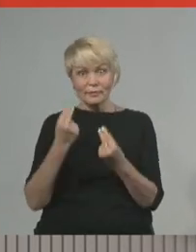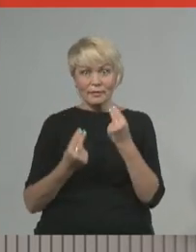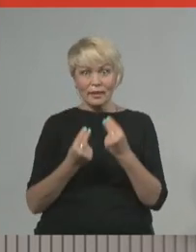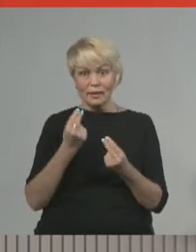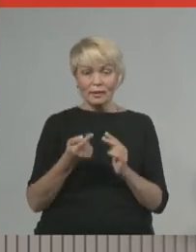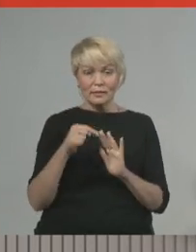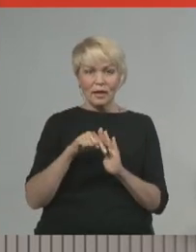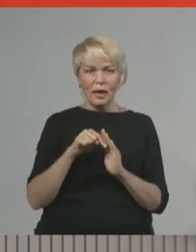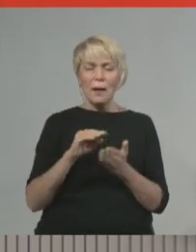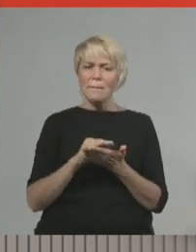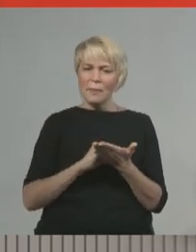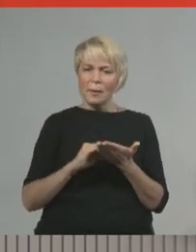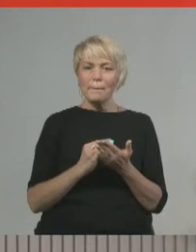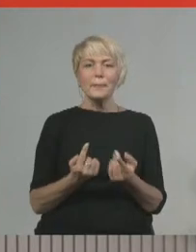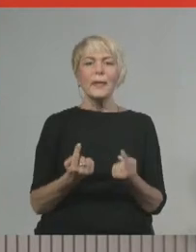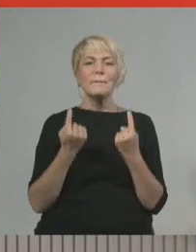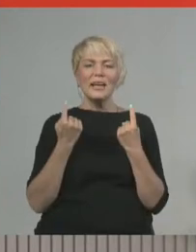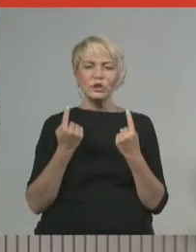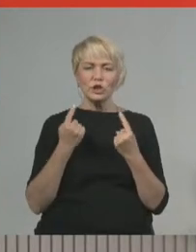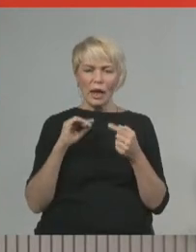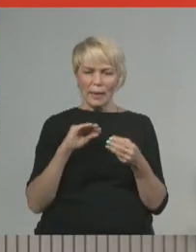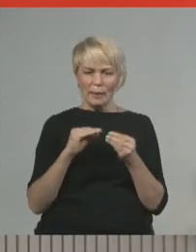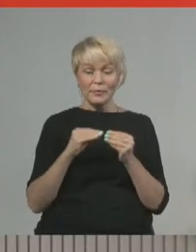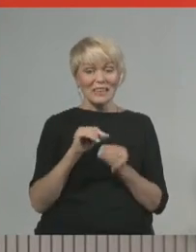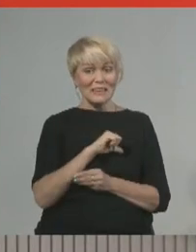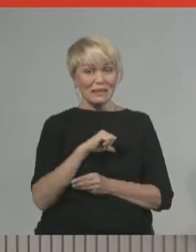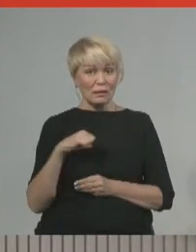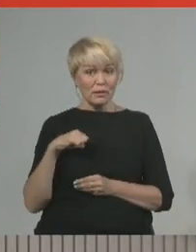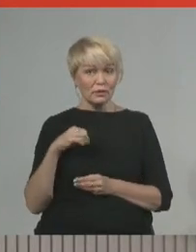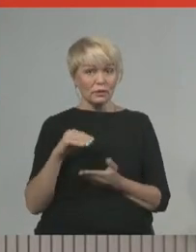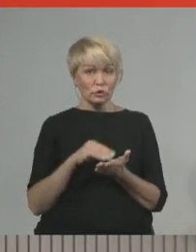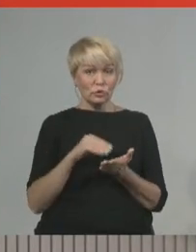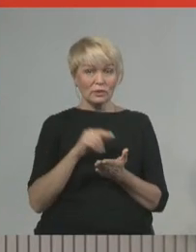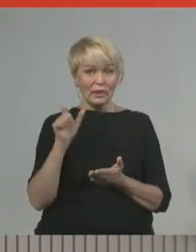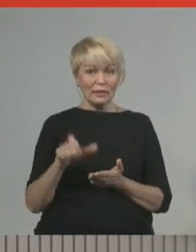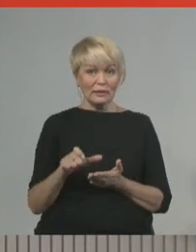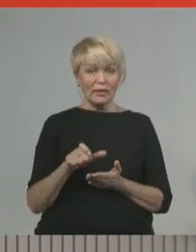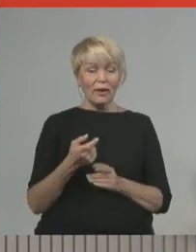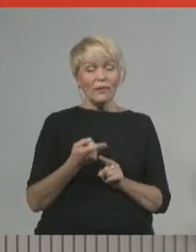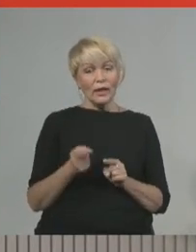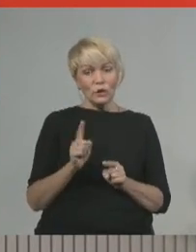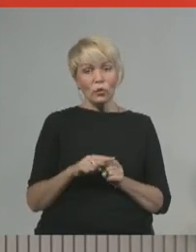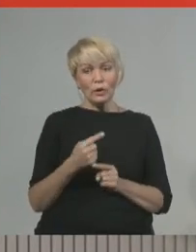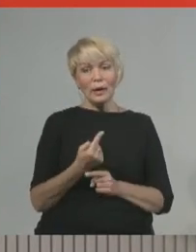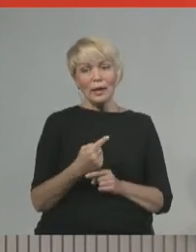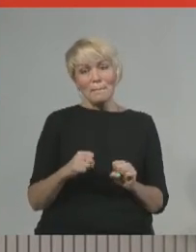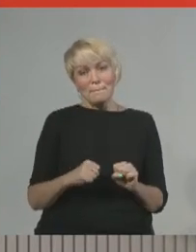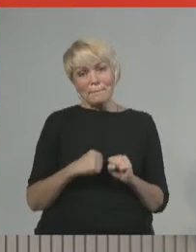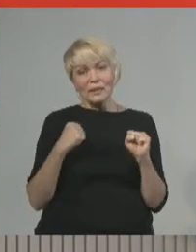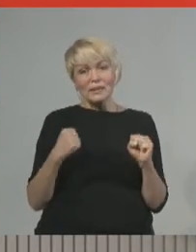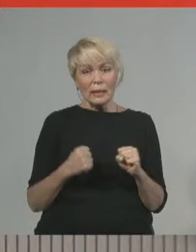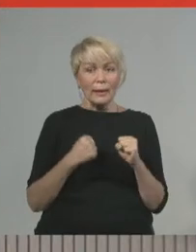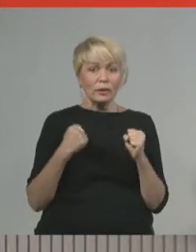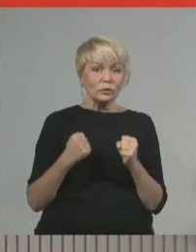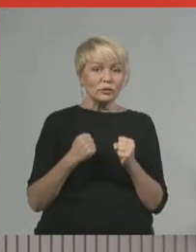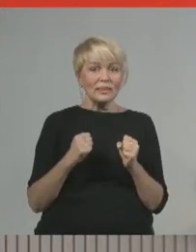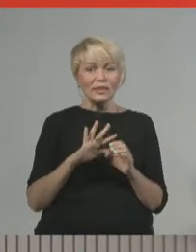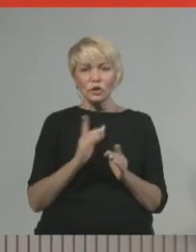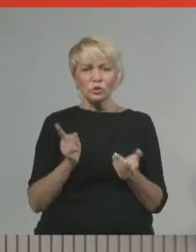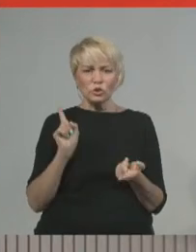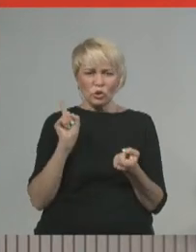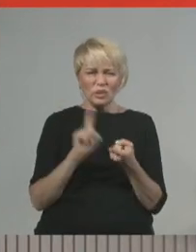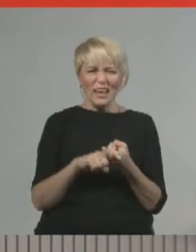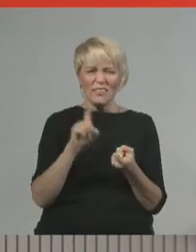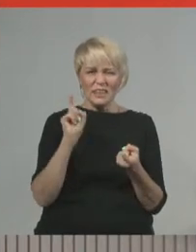to be far too more involved in the game but i think the bigger problem is in the journalists who are trying to